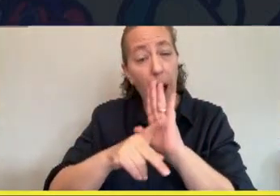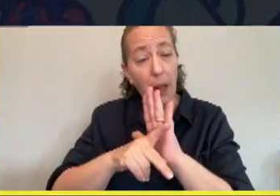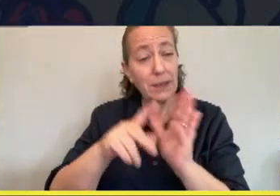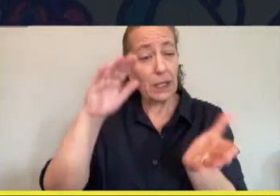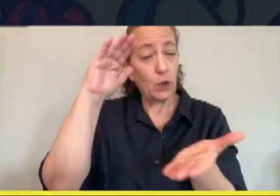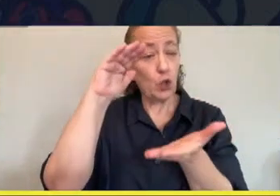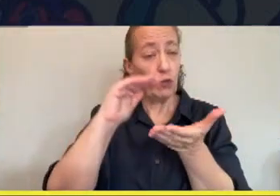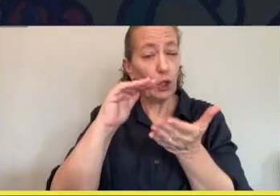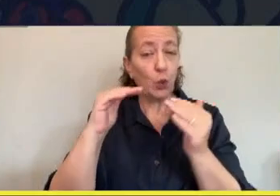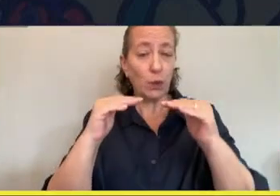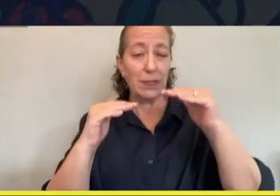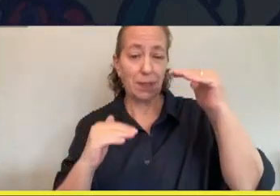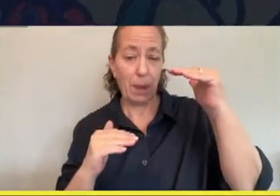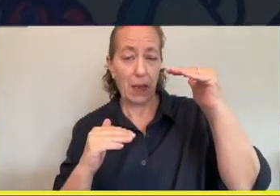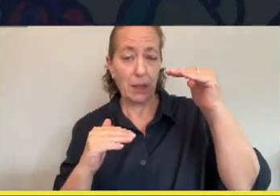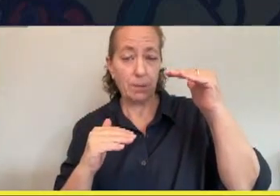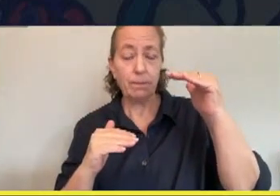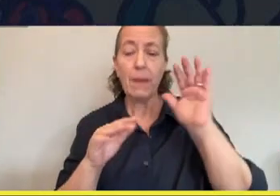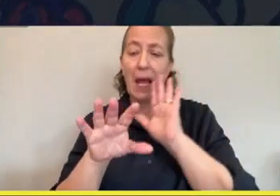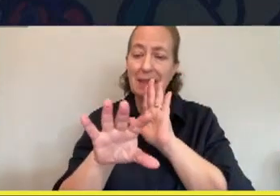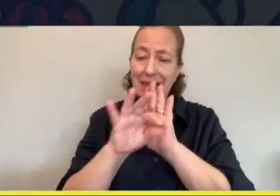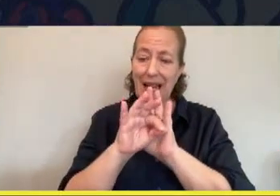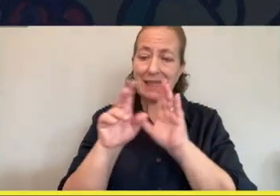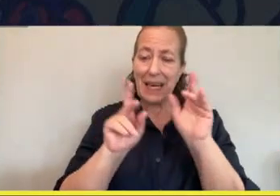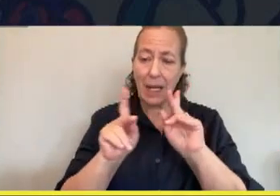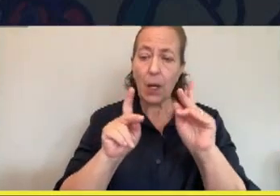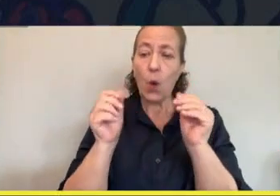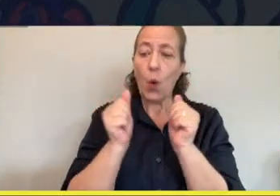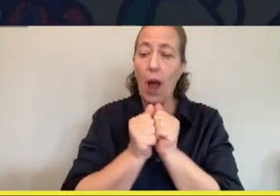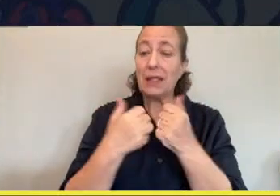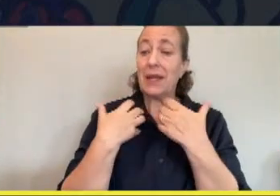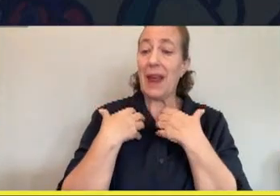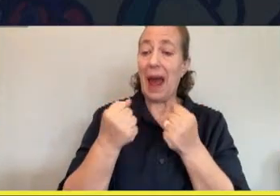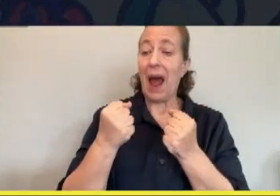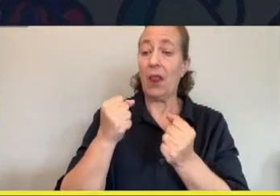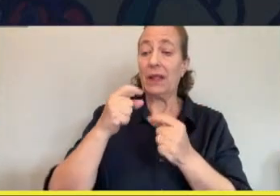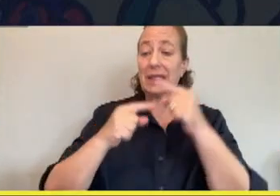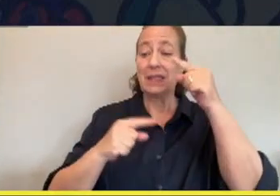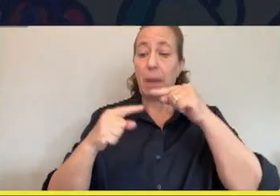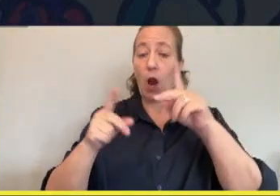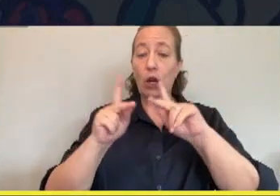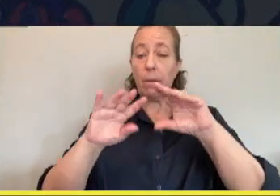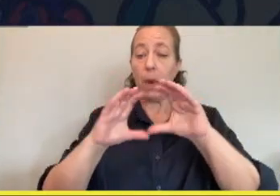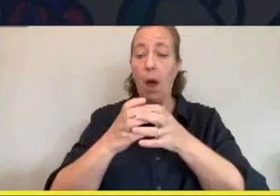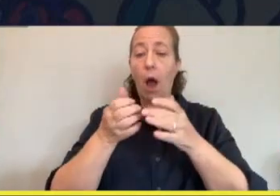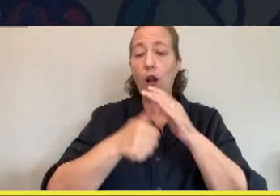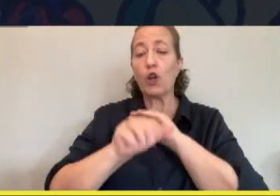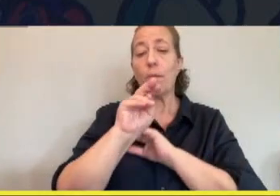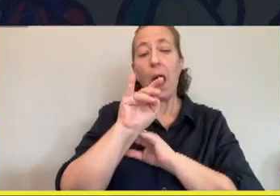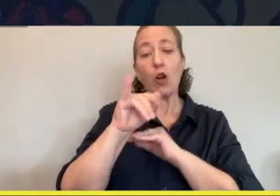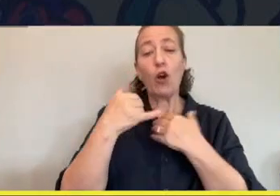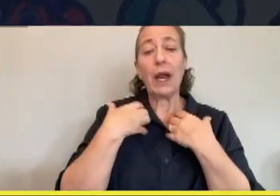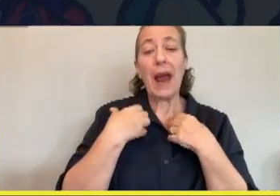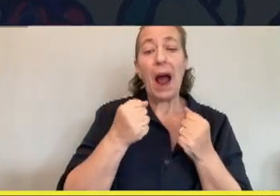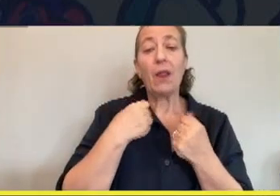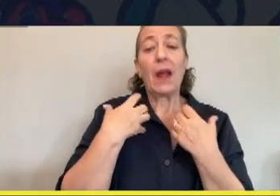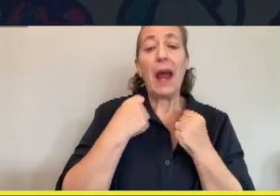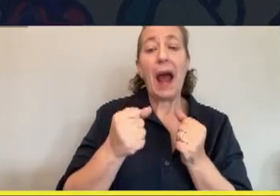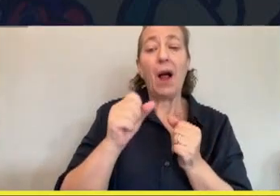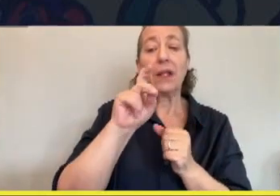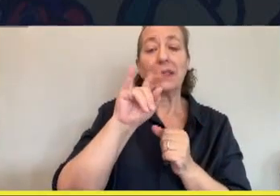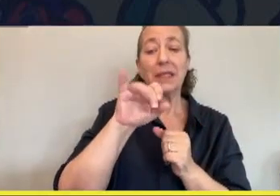designating people with disabilities as a health disparity population under the Minority Health and Health Disparities Research and Education Act of